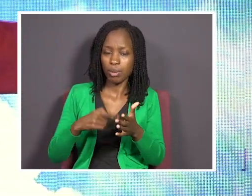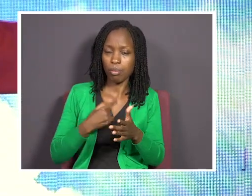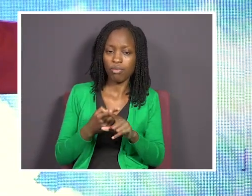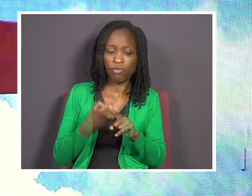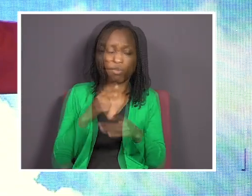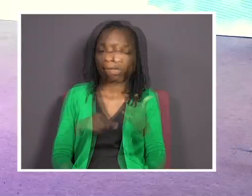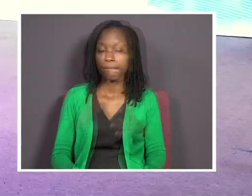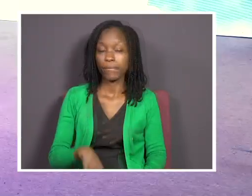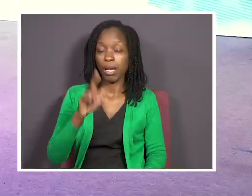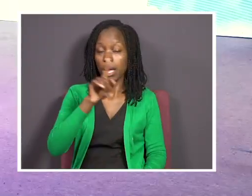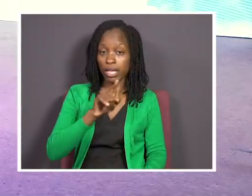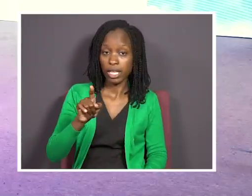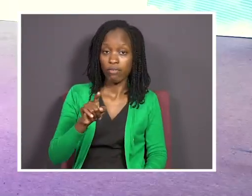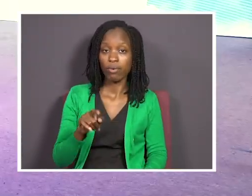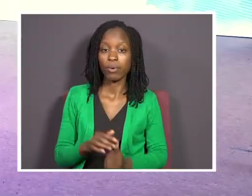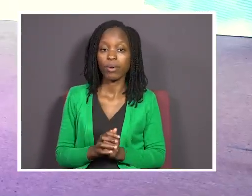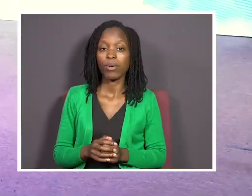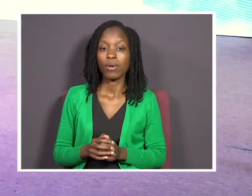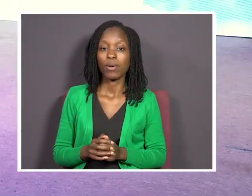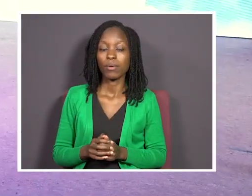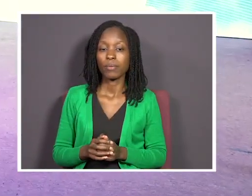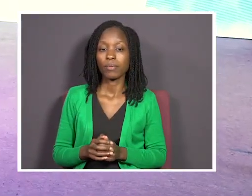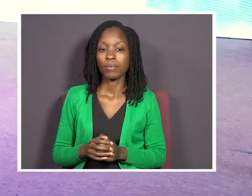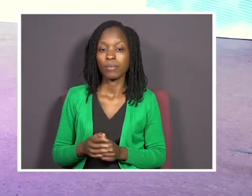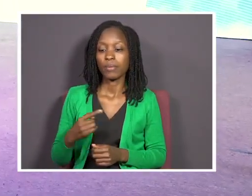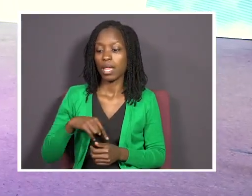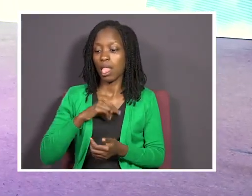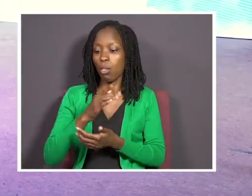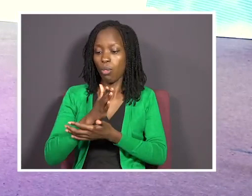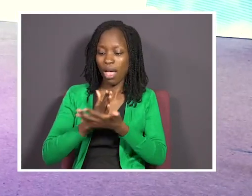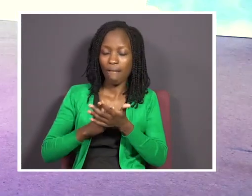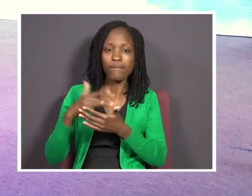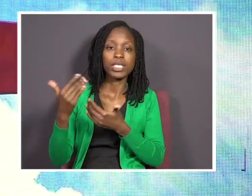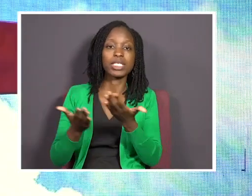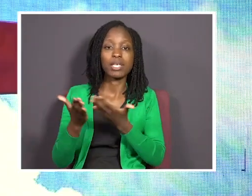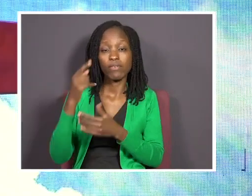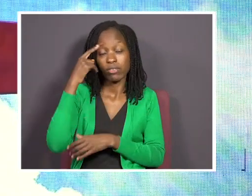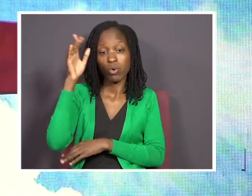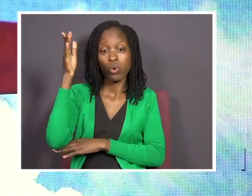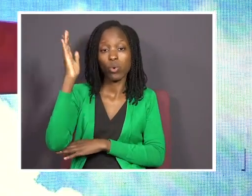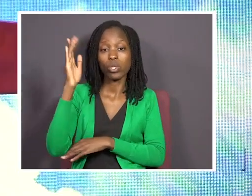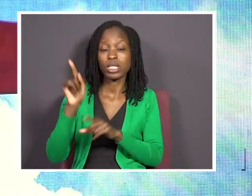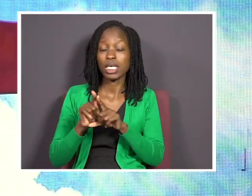I said earlier. And therefore, our inadequate